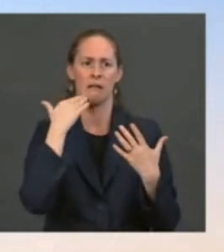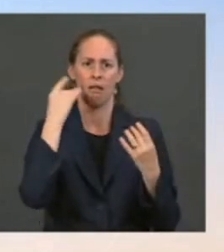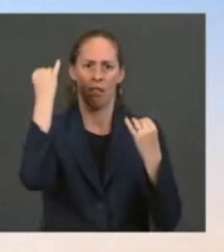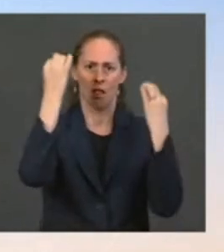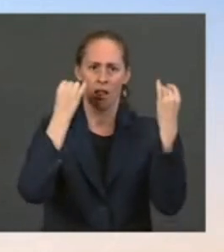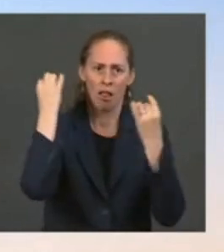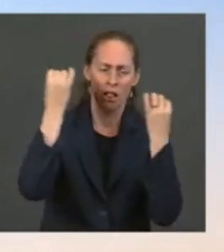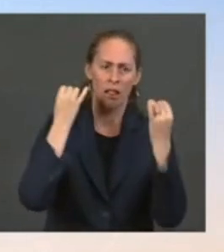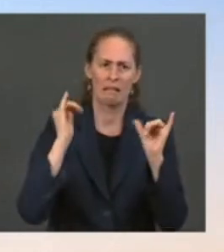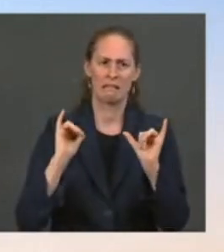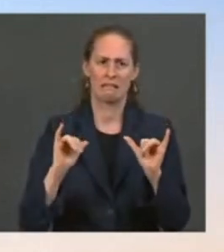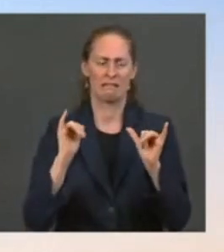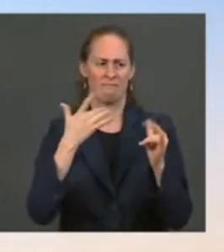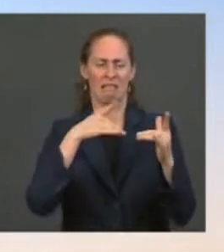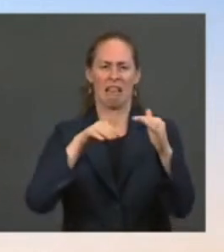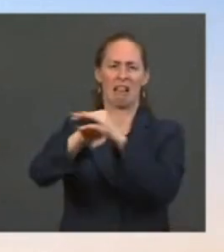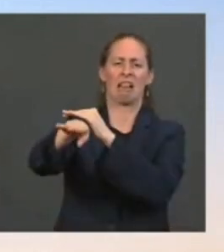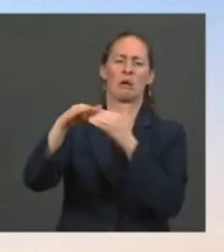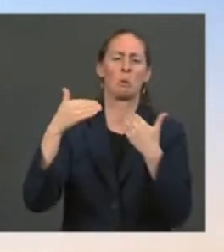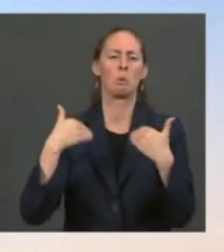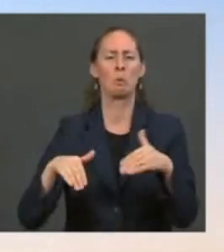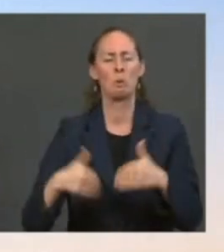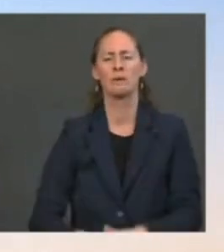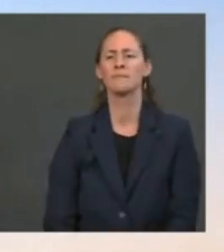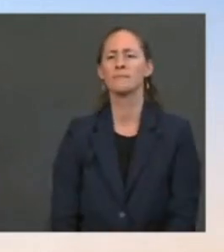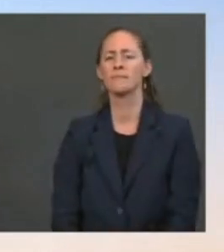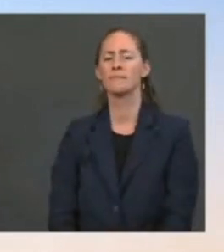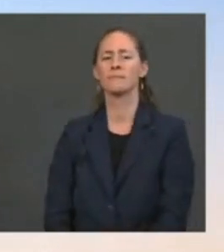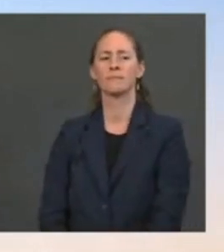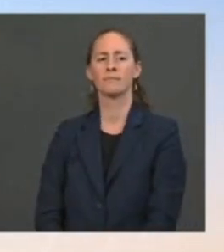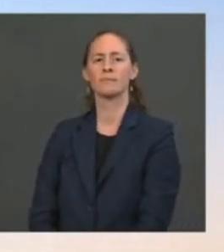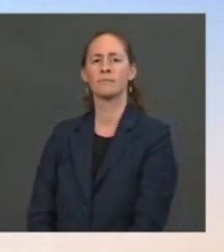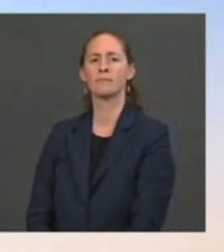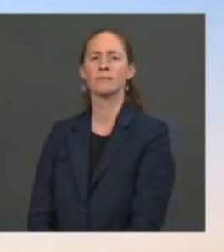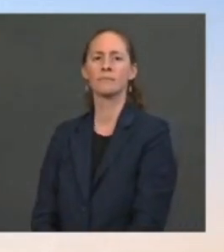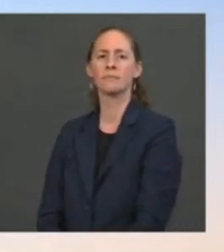broached upon. Jen, Go ahead. I have a follow-up to Peter's question. Trying have a follow-up, against Jen? an airplane.